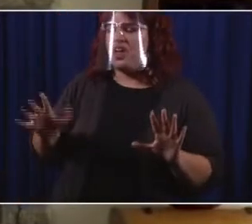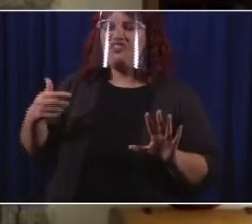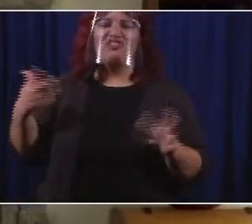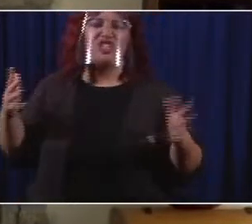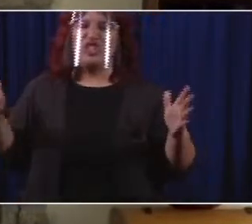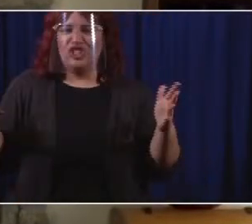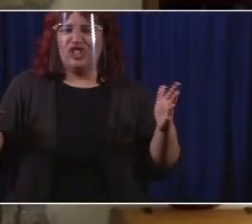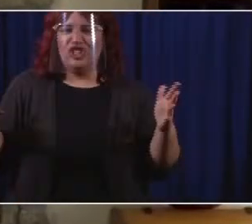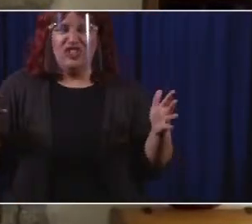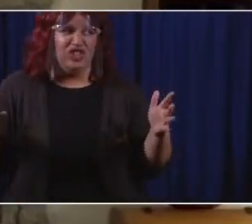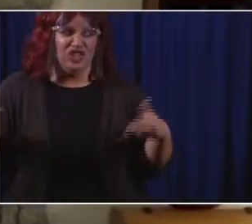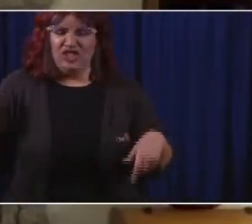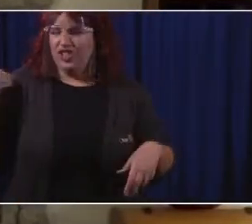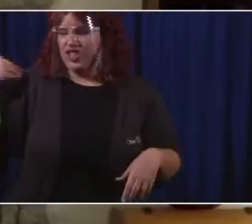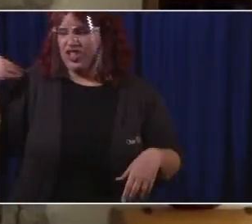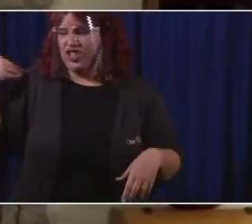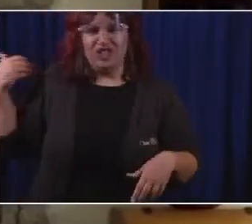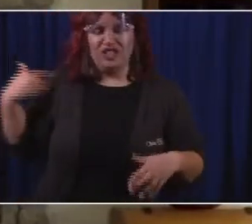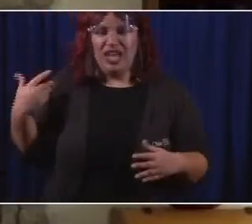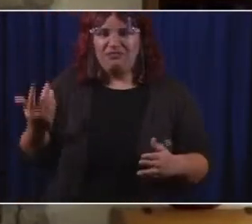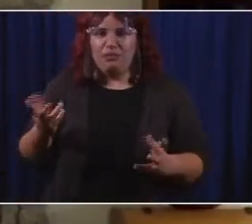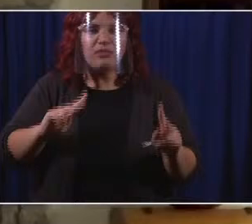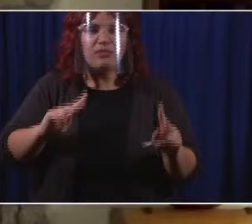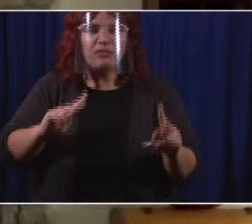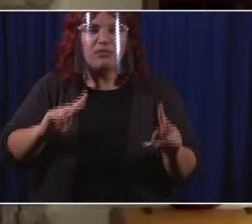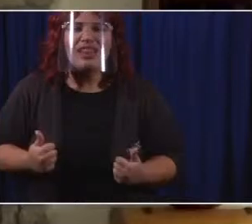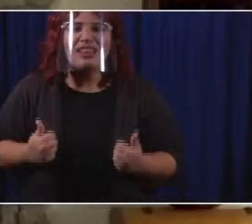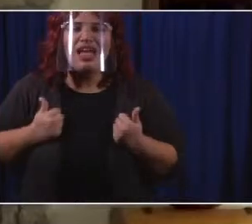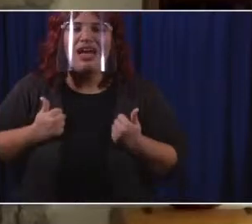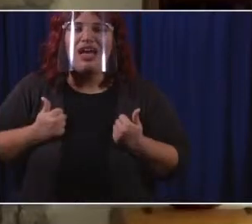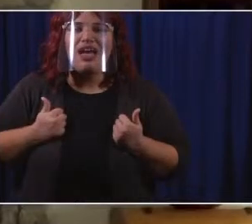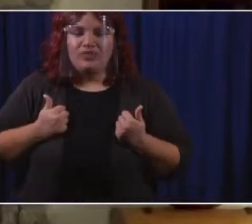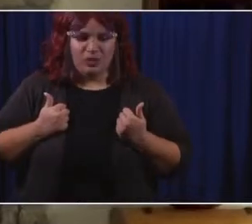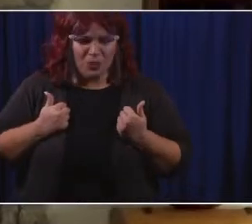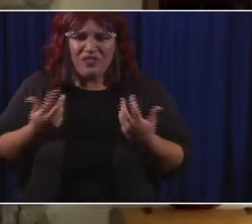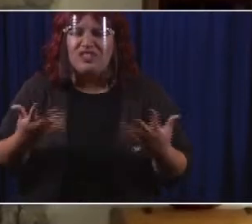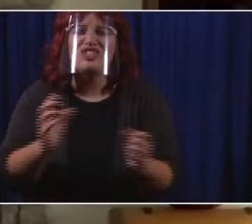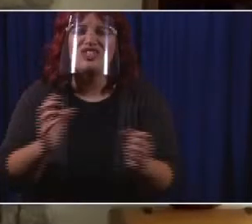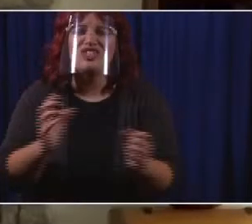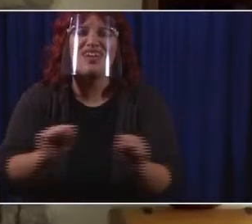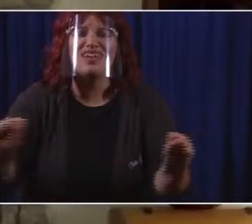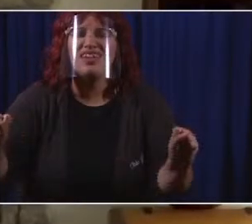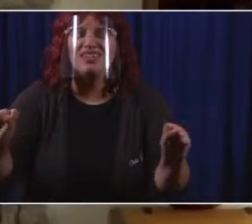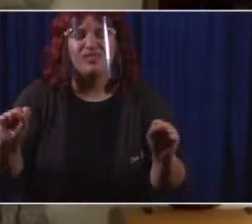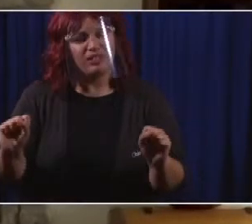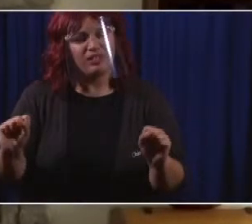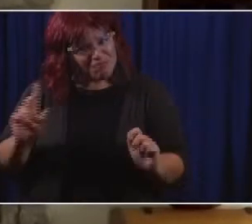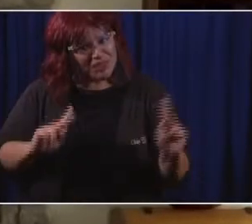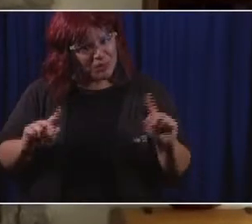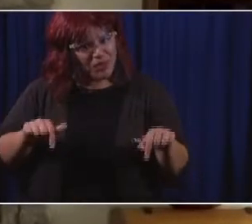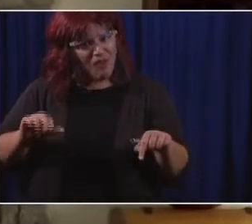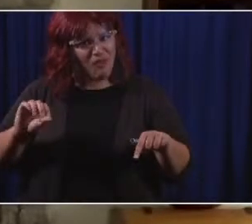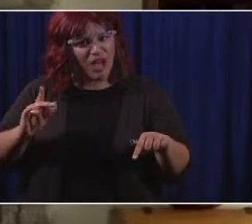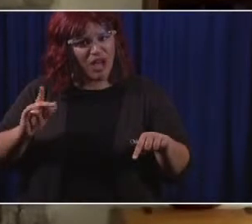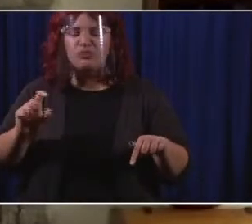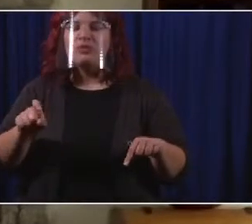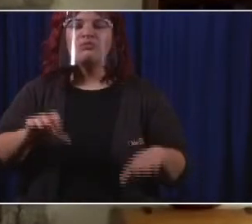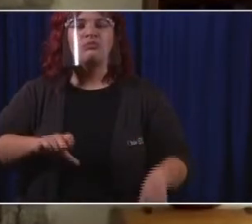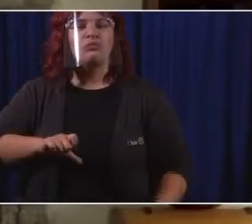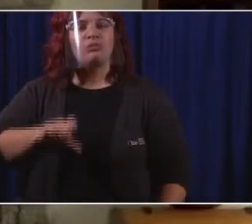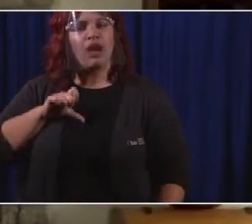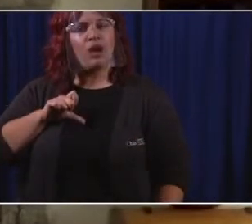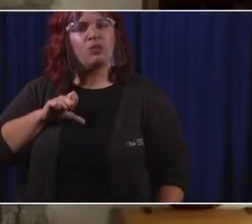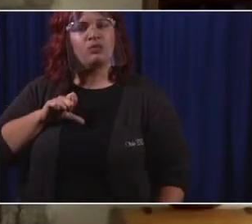And Ohioans should be very proud of where they are or what they've done in the past. Twice they have been able to knock